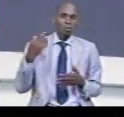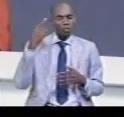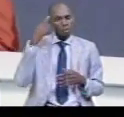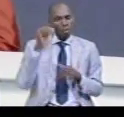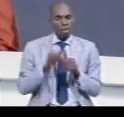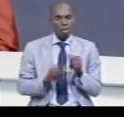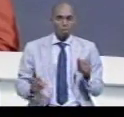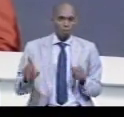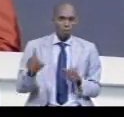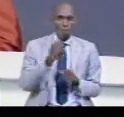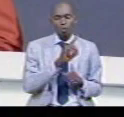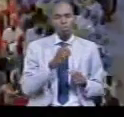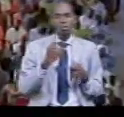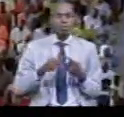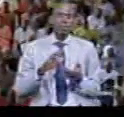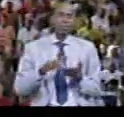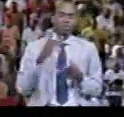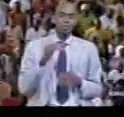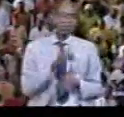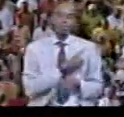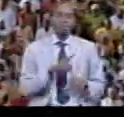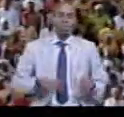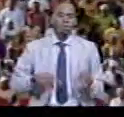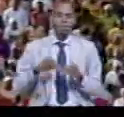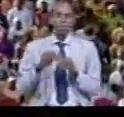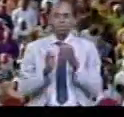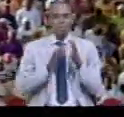Lord in Jesus' name.